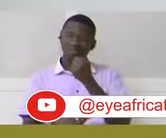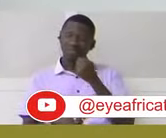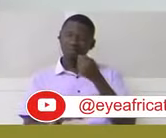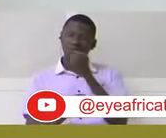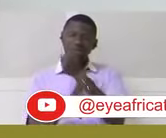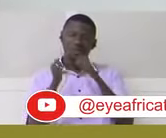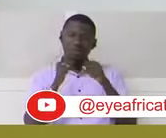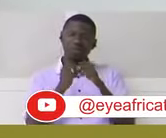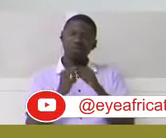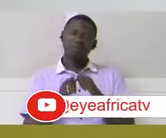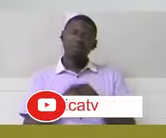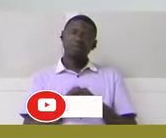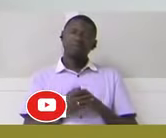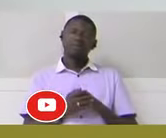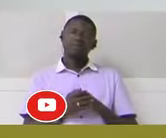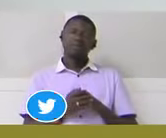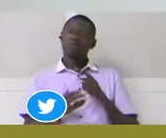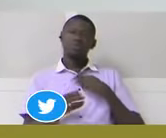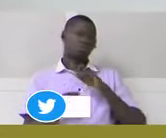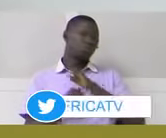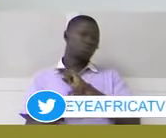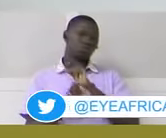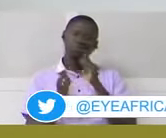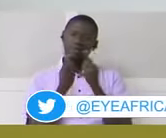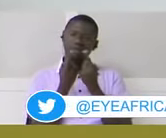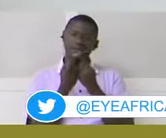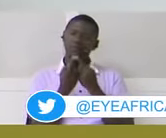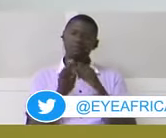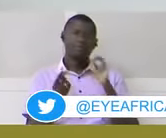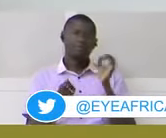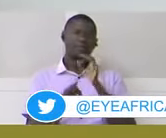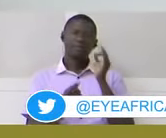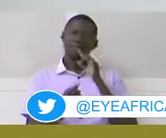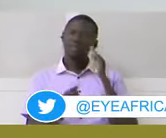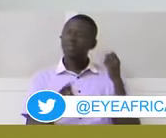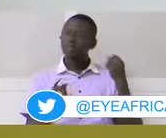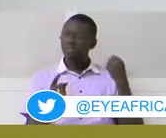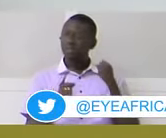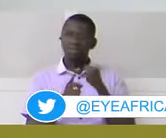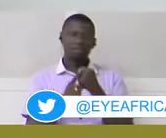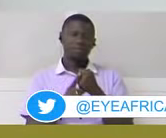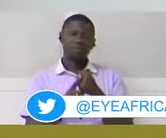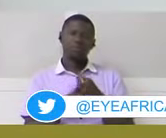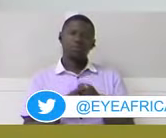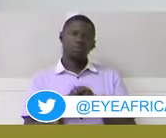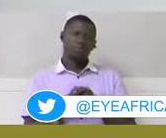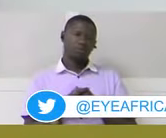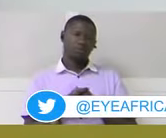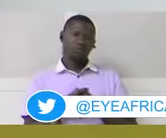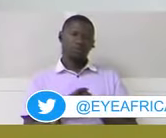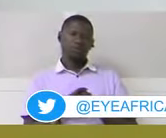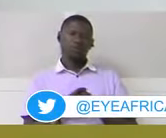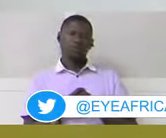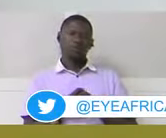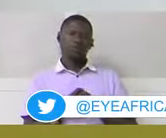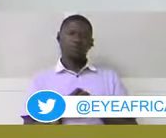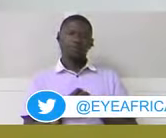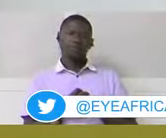something difficult for us. Molir mene yalanko yen karande nyung kuola le me yalanko niye fanje kuole yalkono.